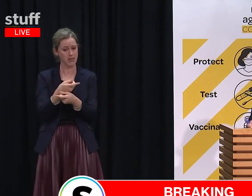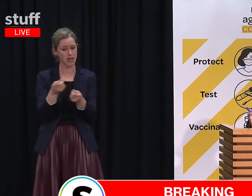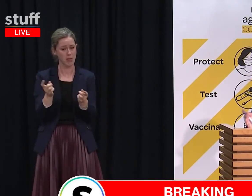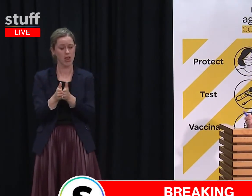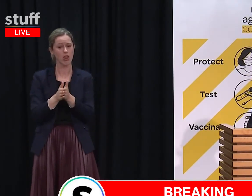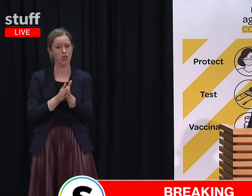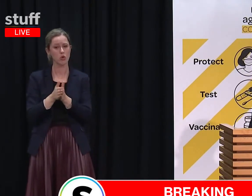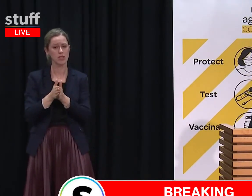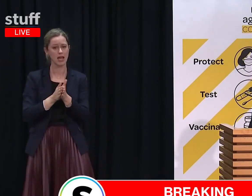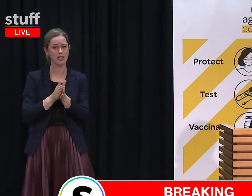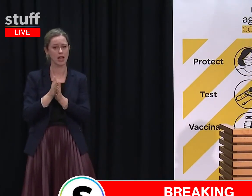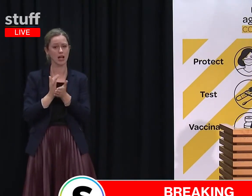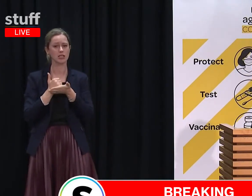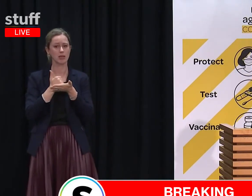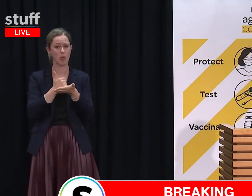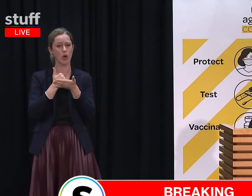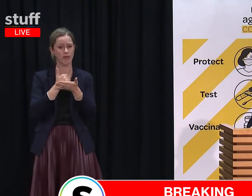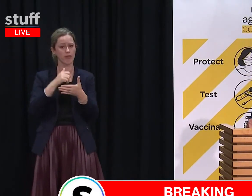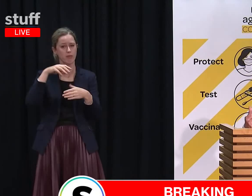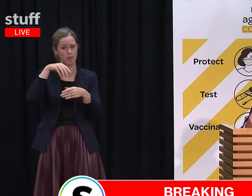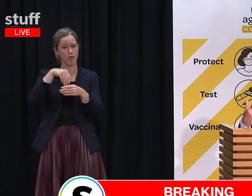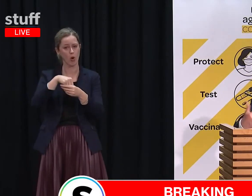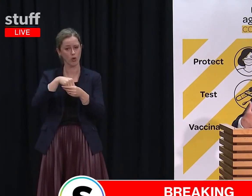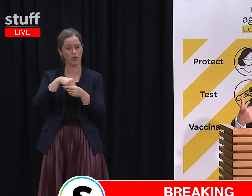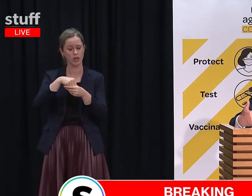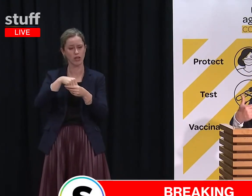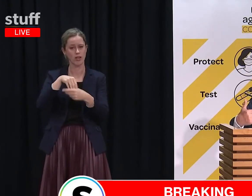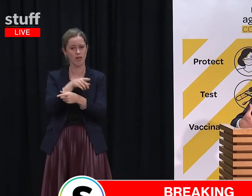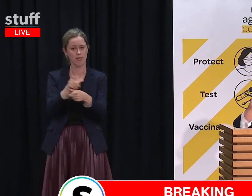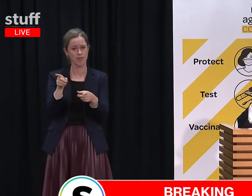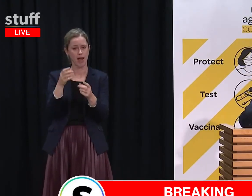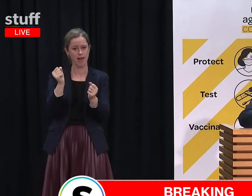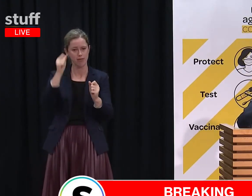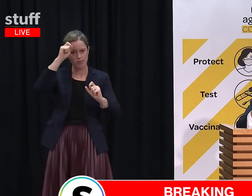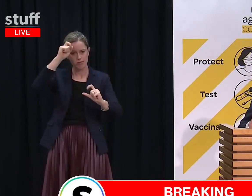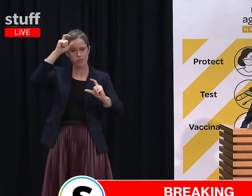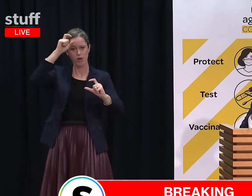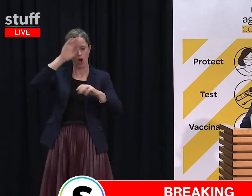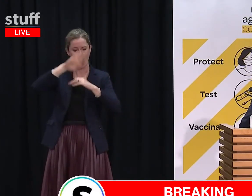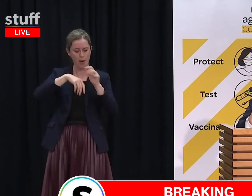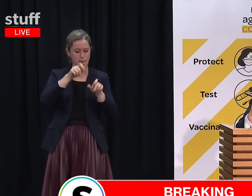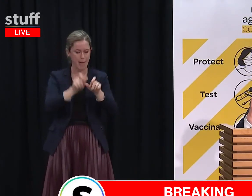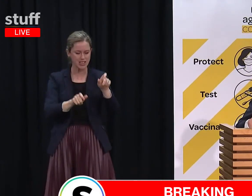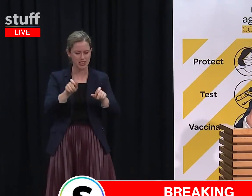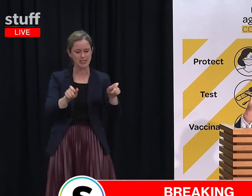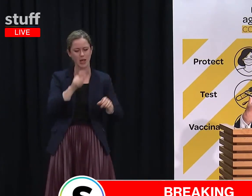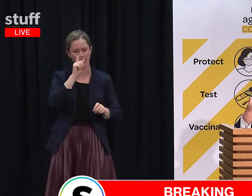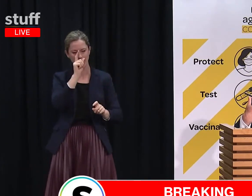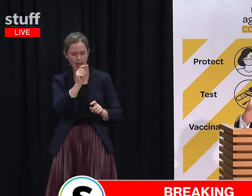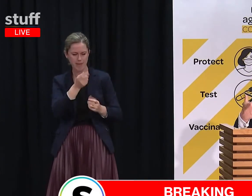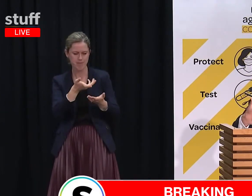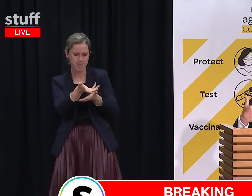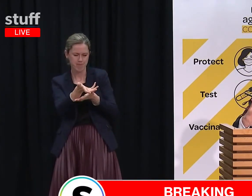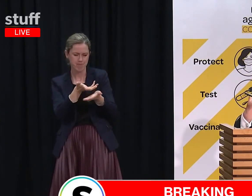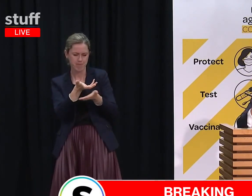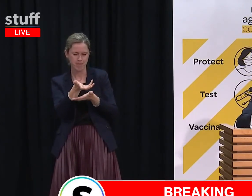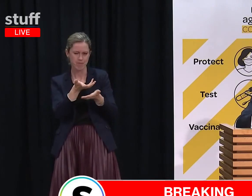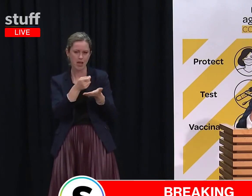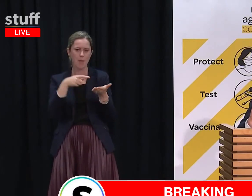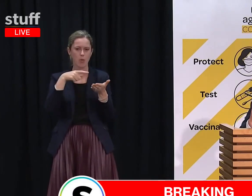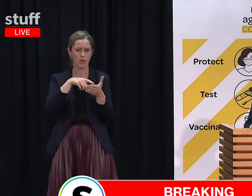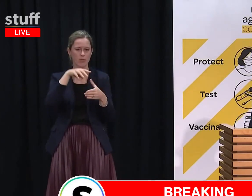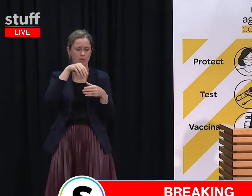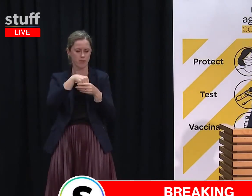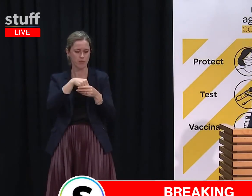very enthusiastic and supportive of being involved, and obviously they do have that knowledge of their patients, so are able to play a really key